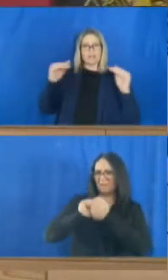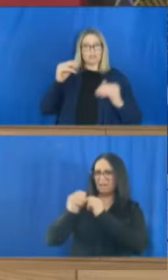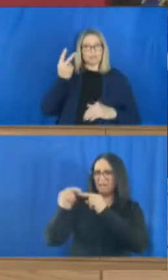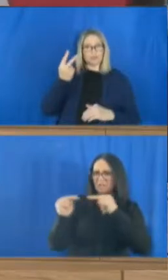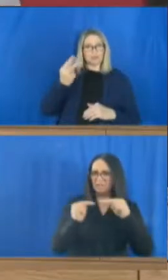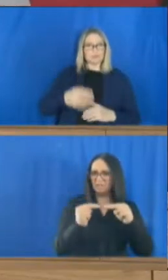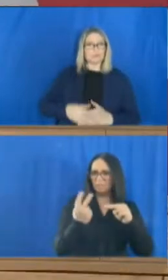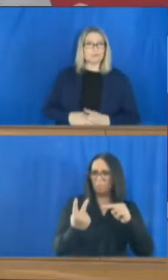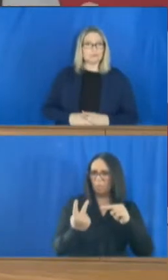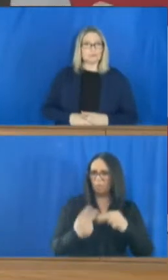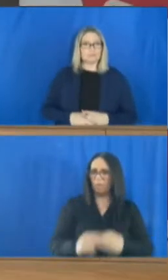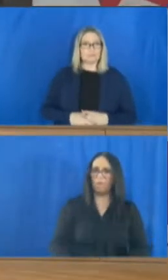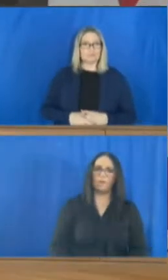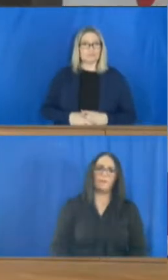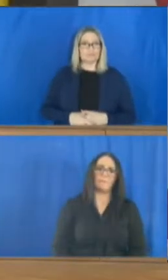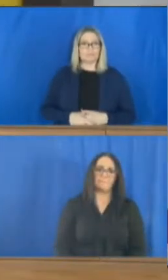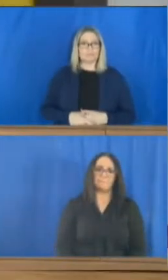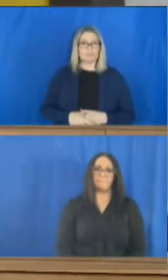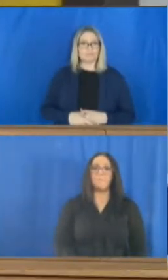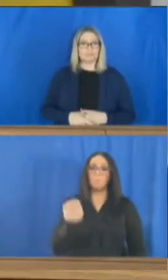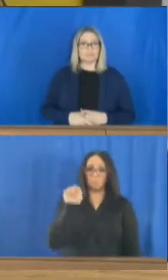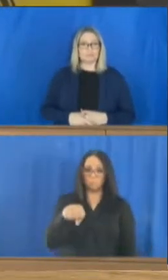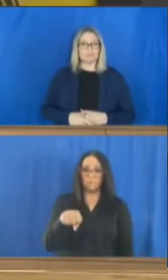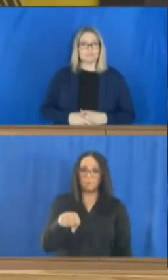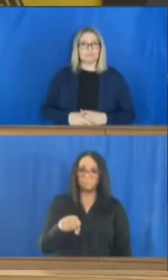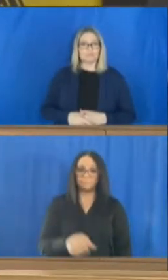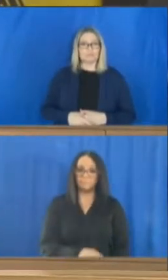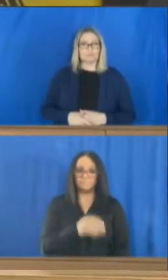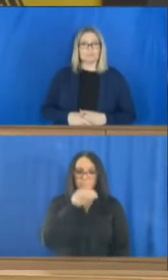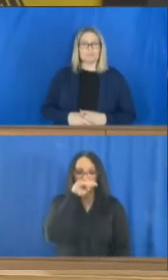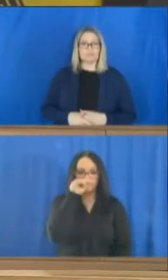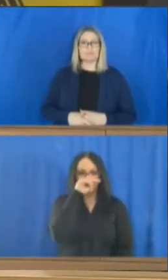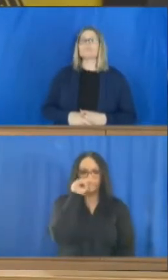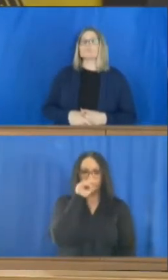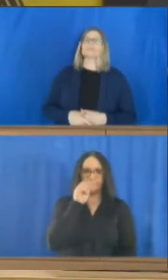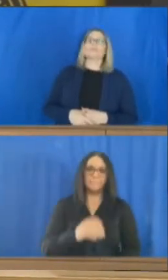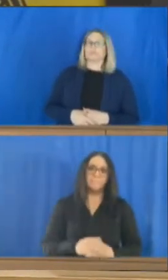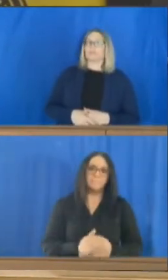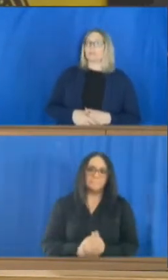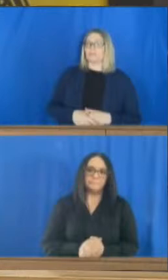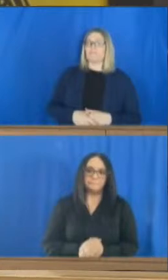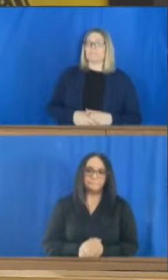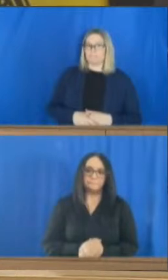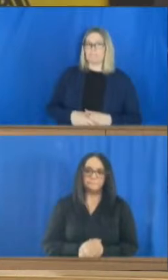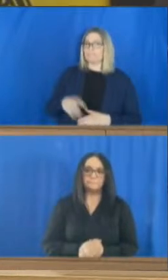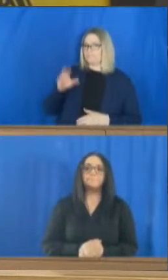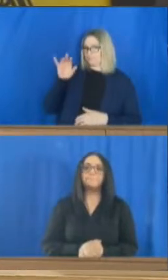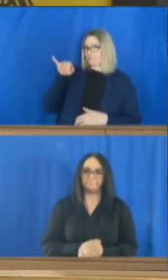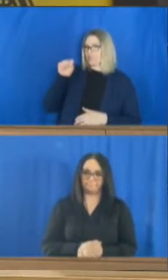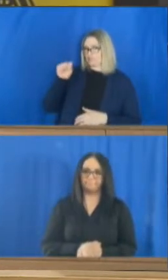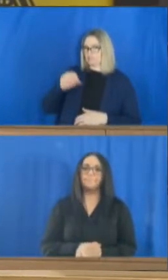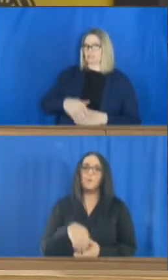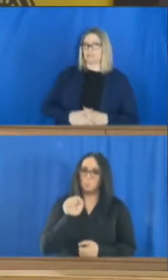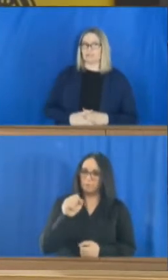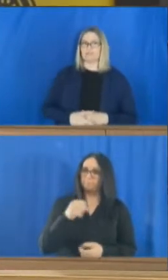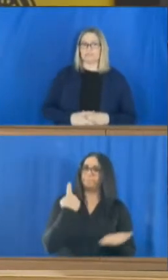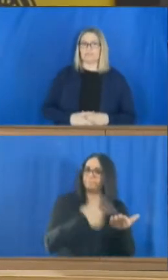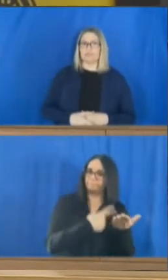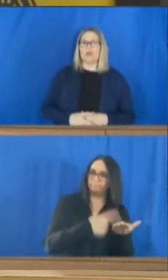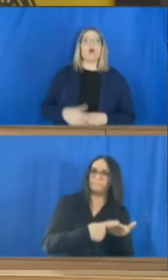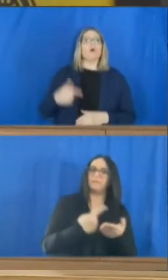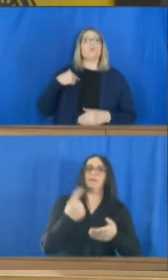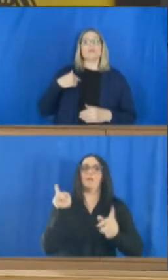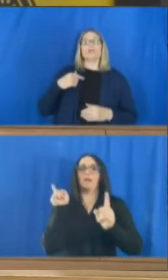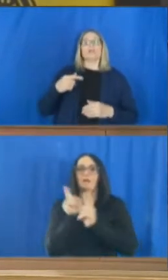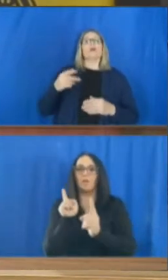and members of their management team for weeks and weeks now. Again, seeing what all the possibilities were